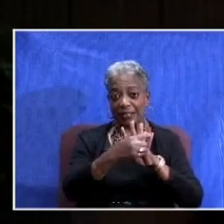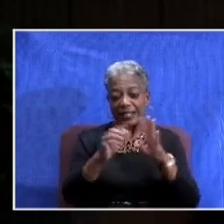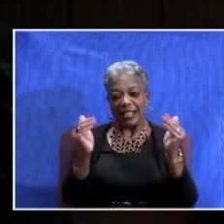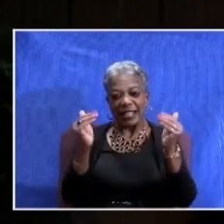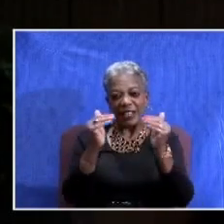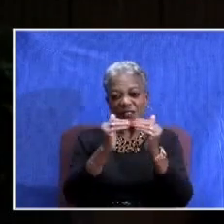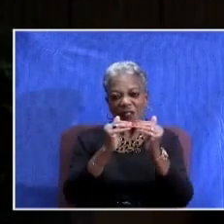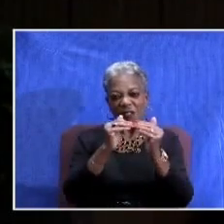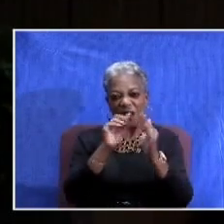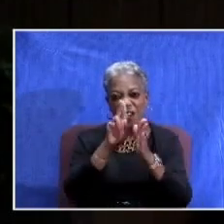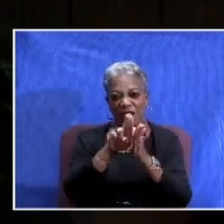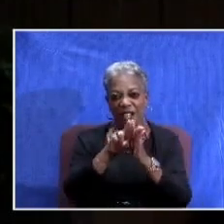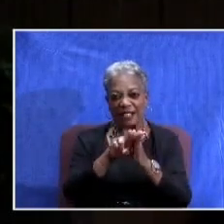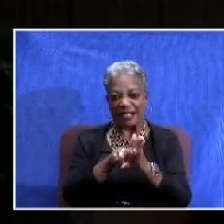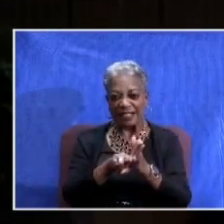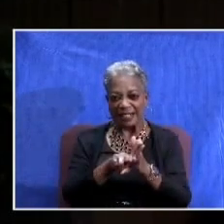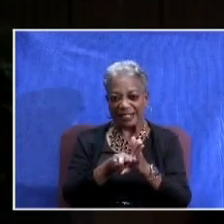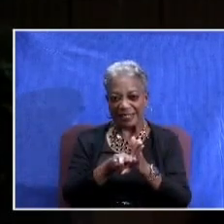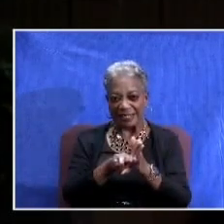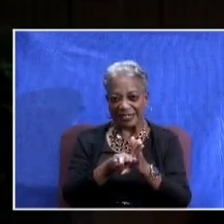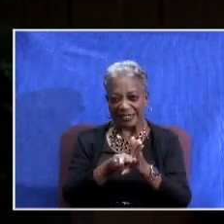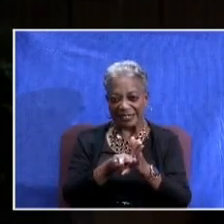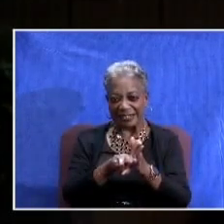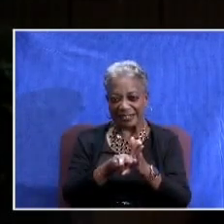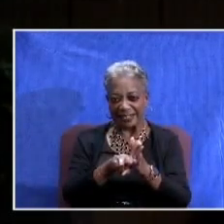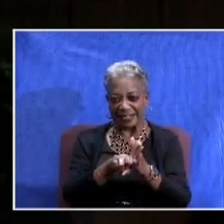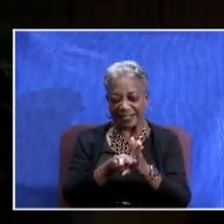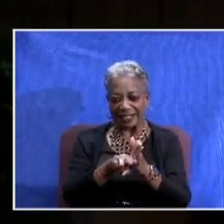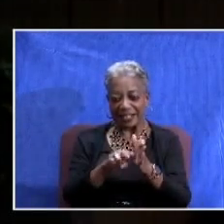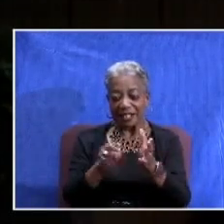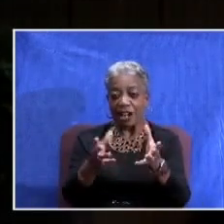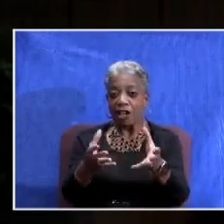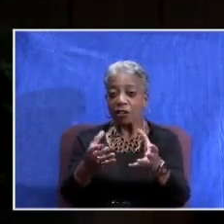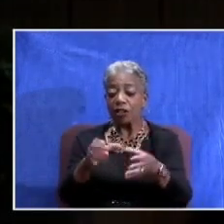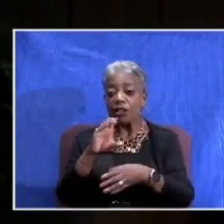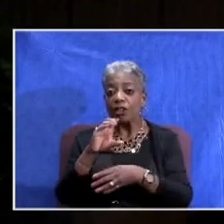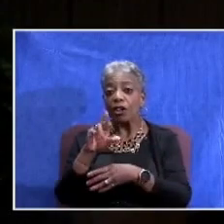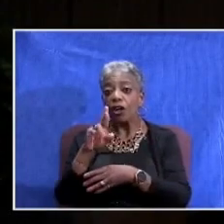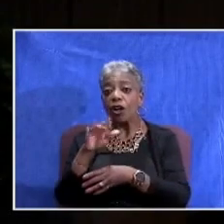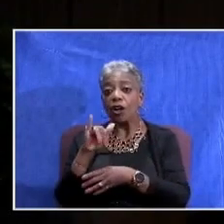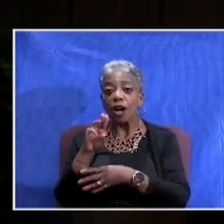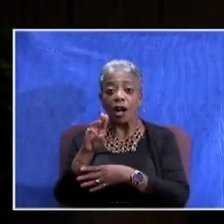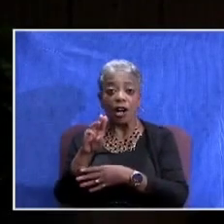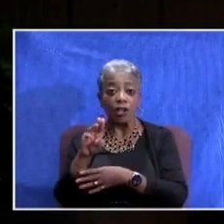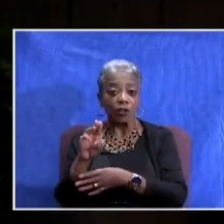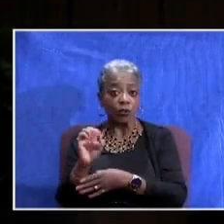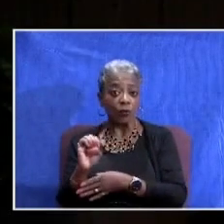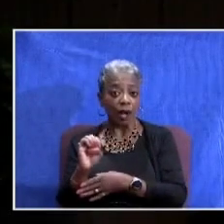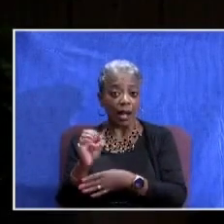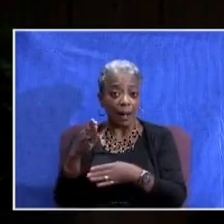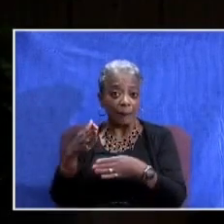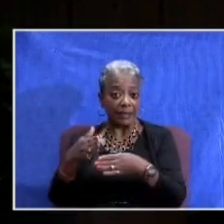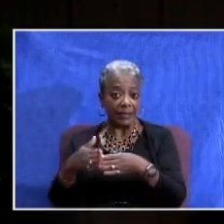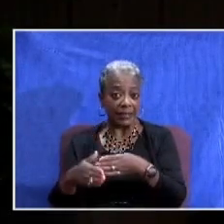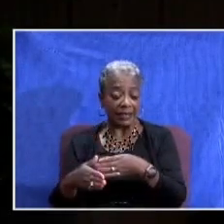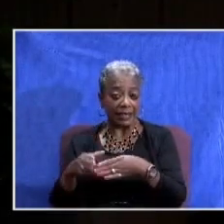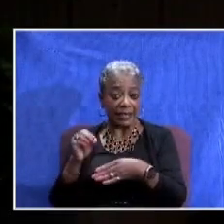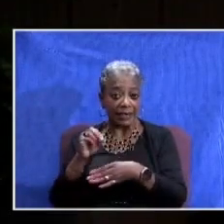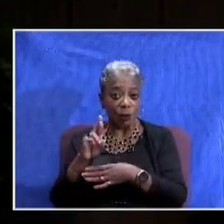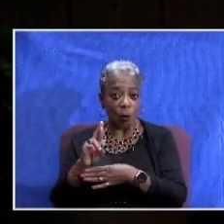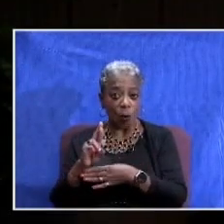Fairness. You want to end crime tomorrow, white evangelical Christians, Franklin